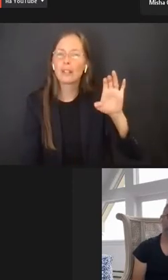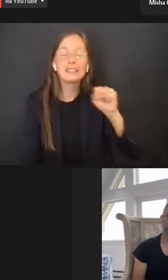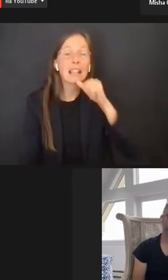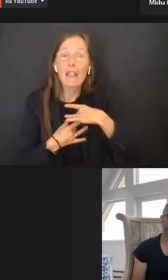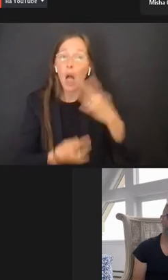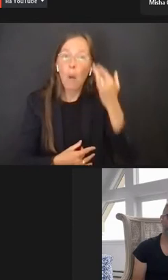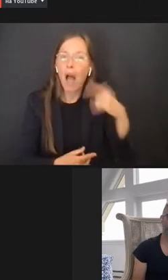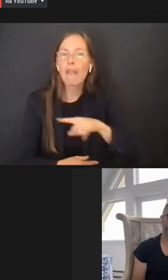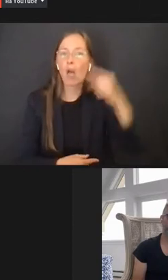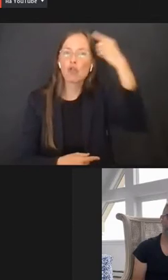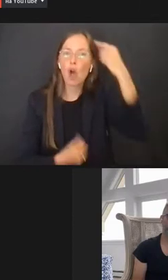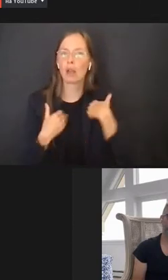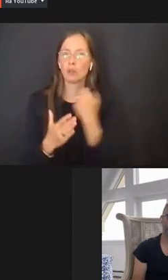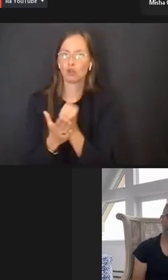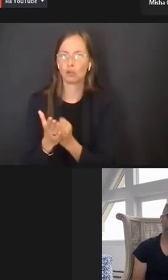They were like,